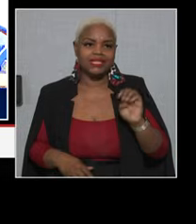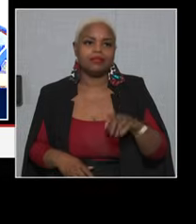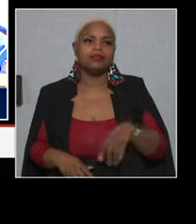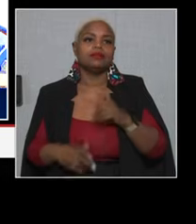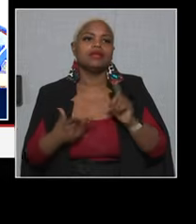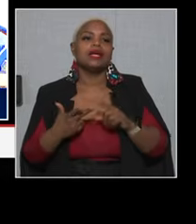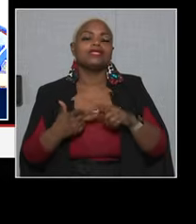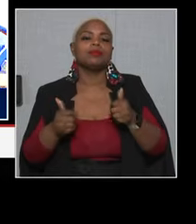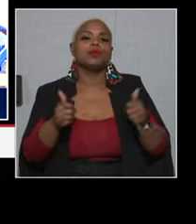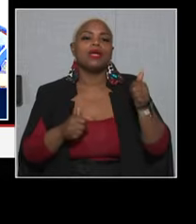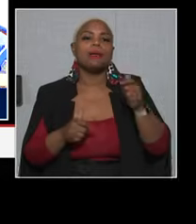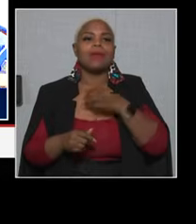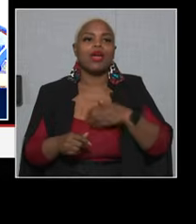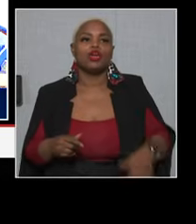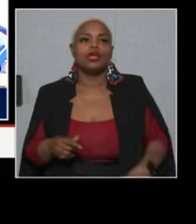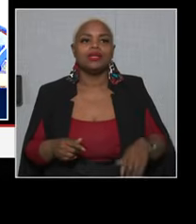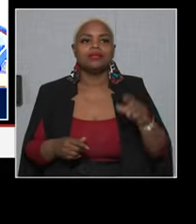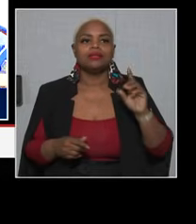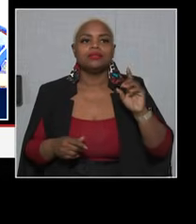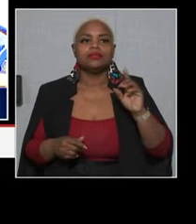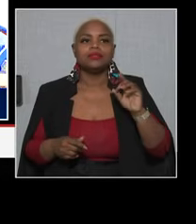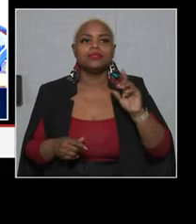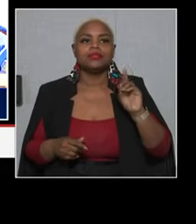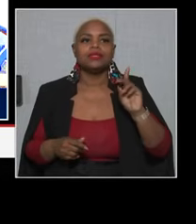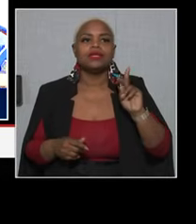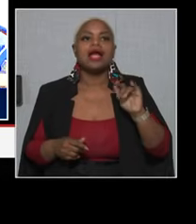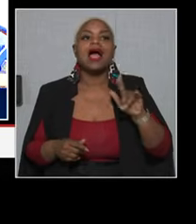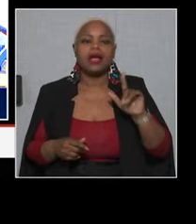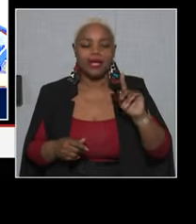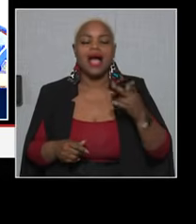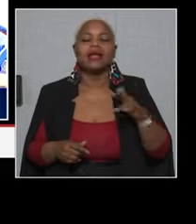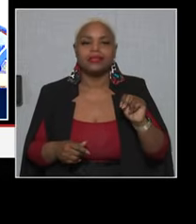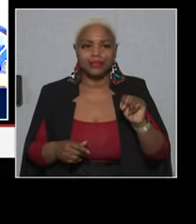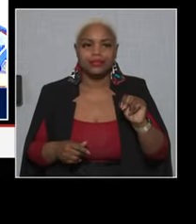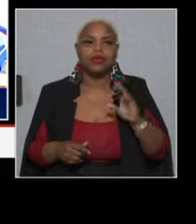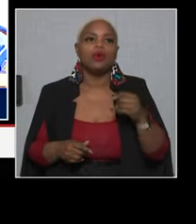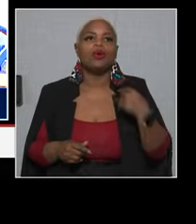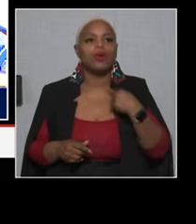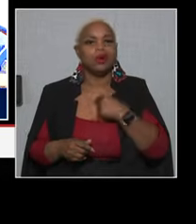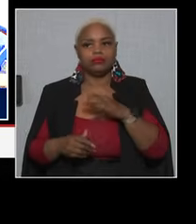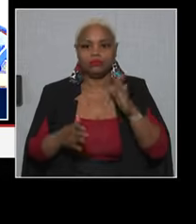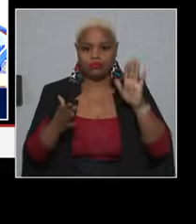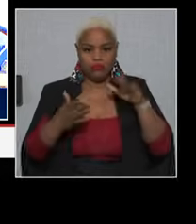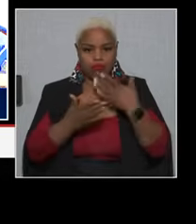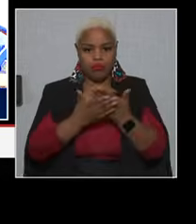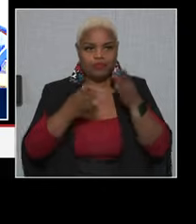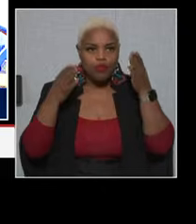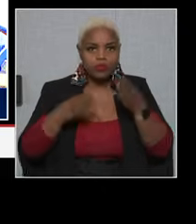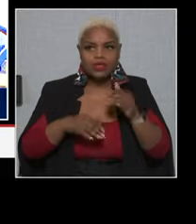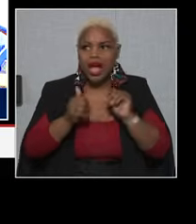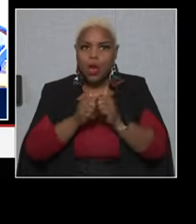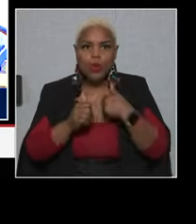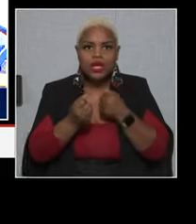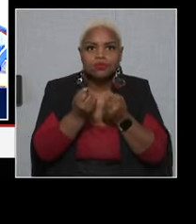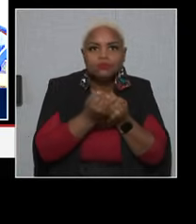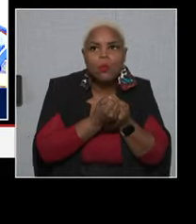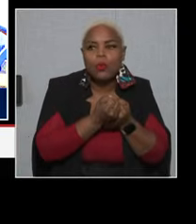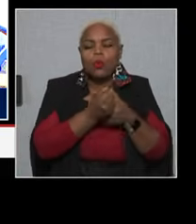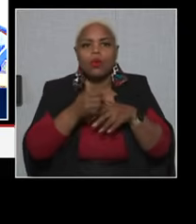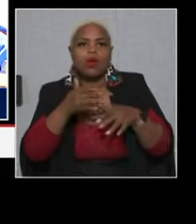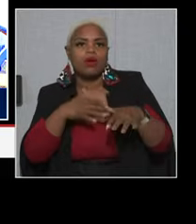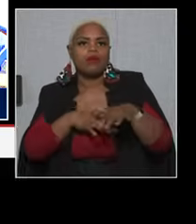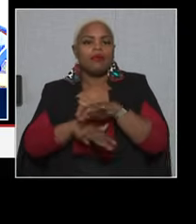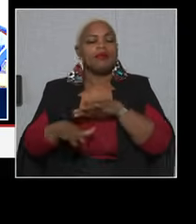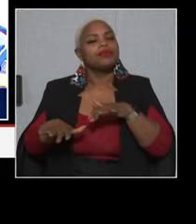focused on how we shift our economy in response first to the cuts